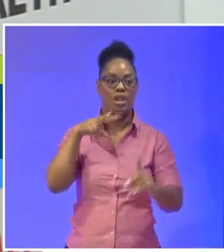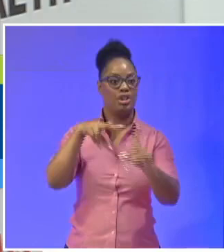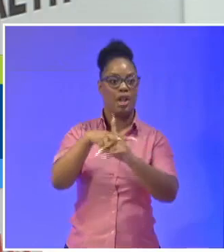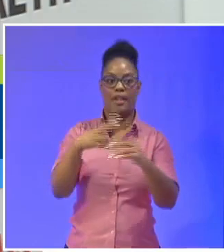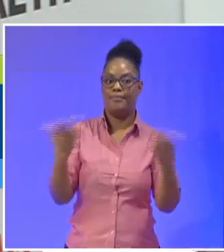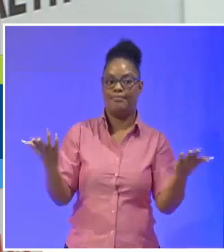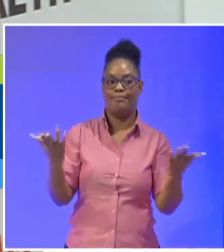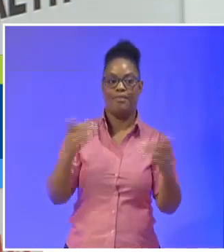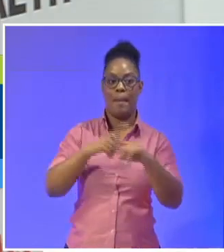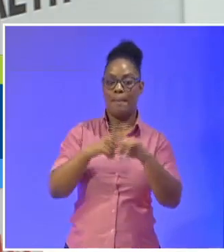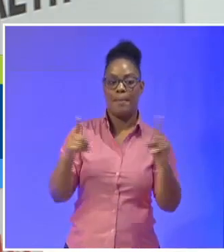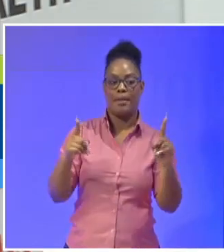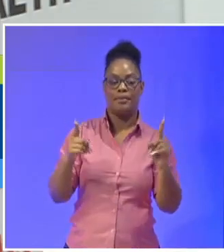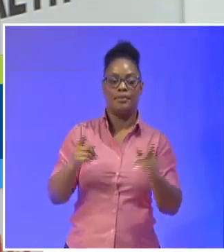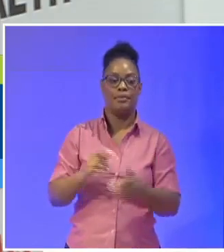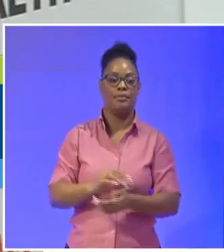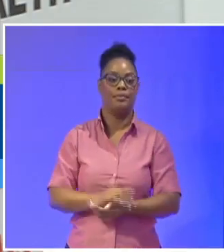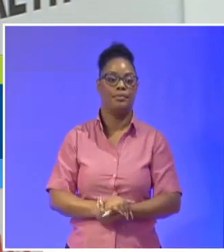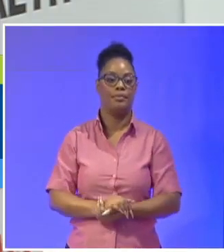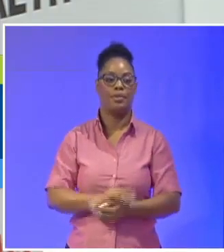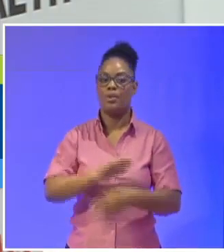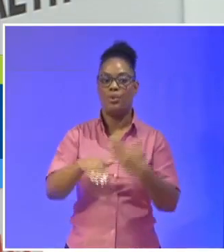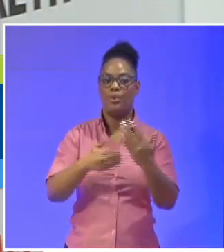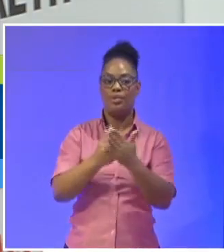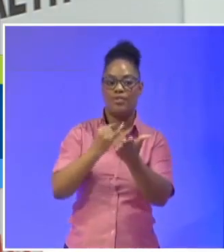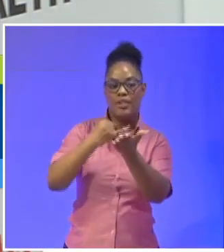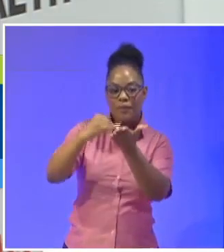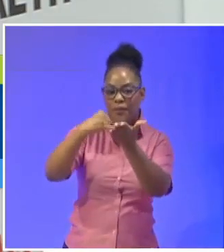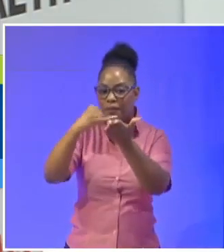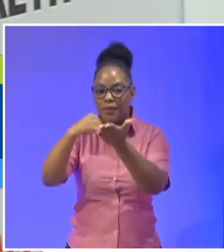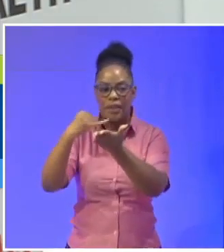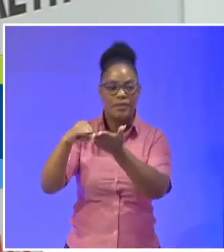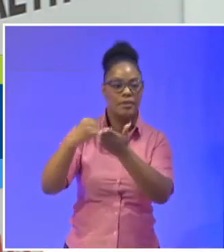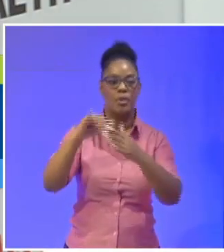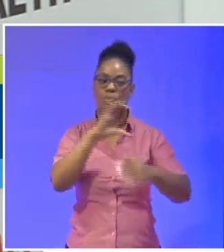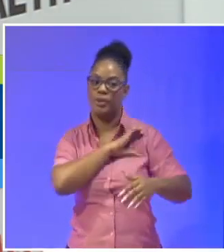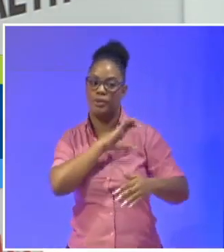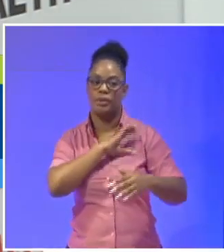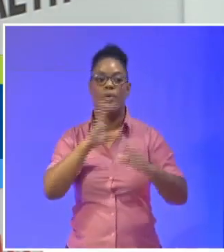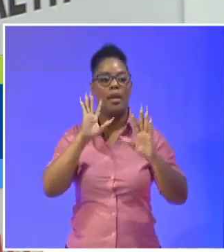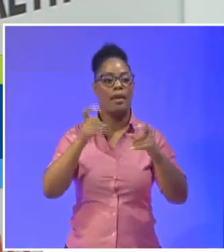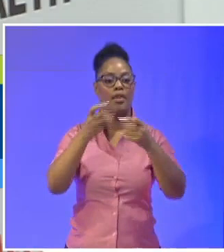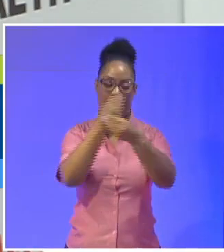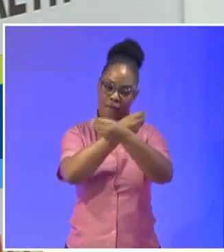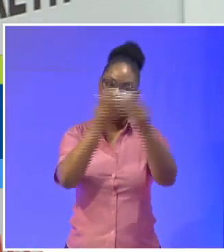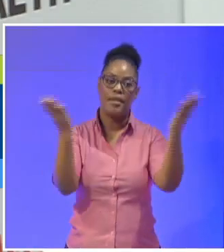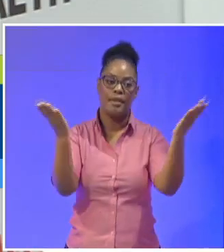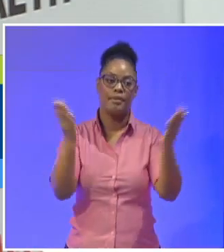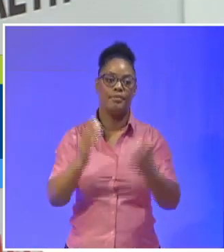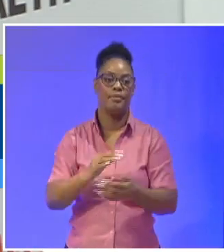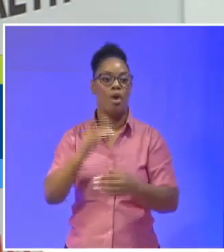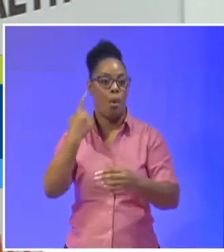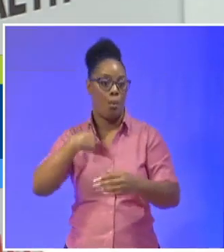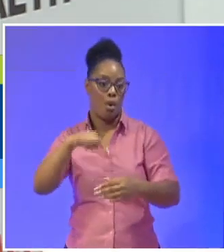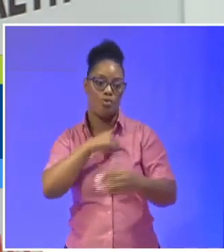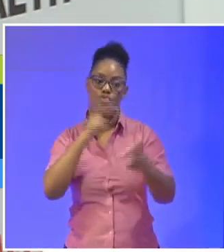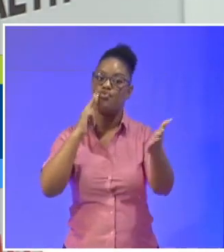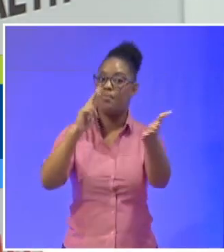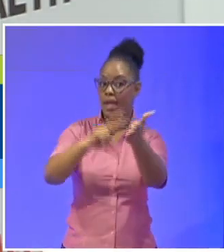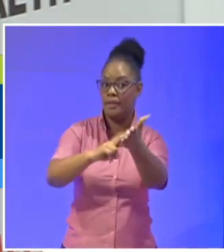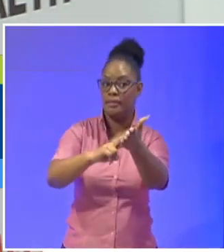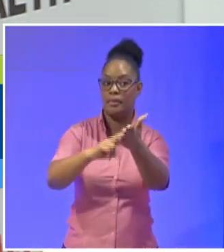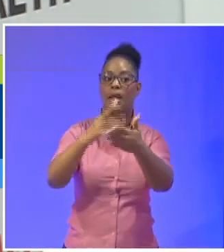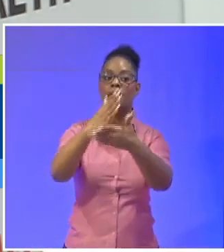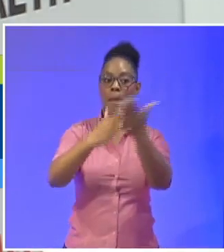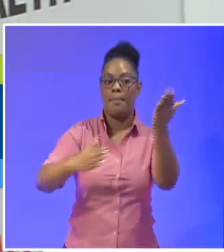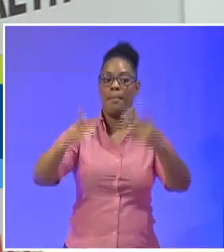The whole prosecution and the investigation would have been completed. So we would have reported quite a number of persons who would have been, in our